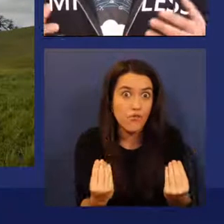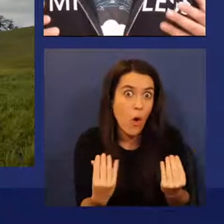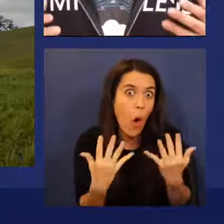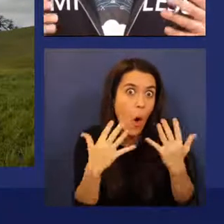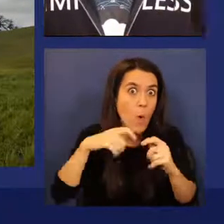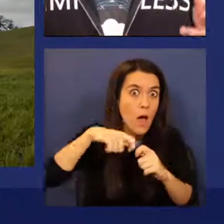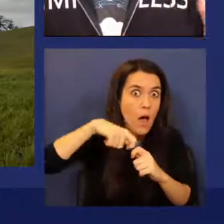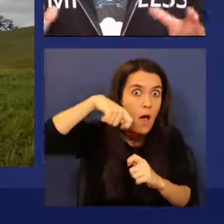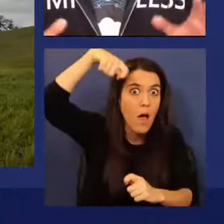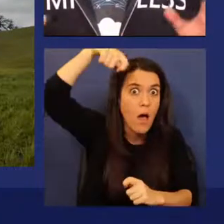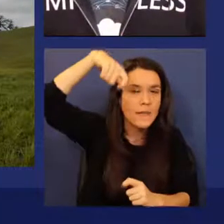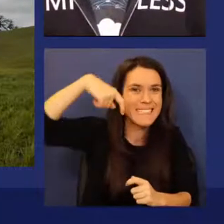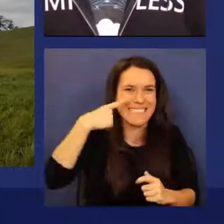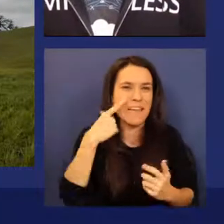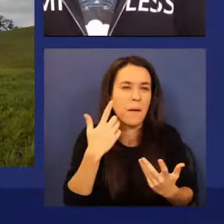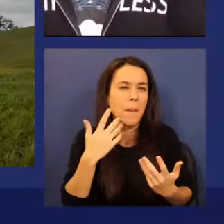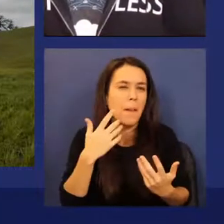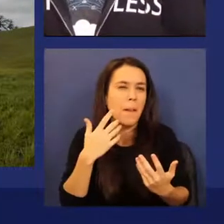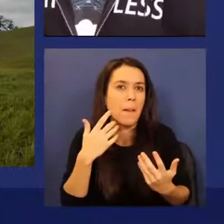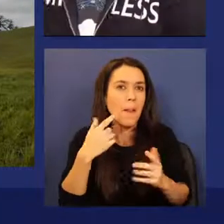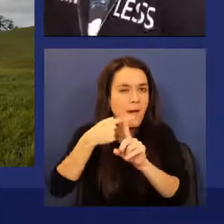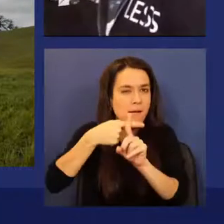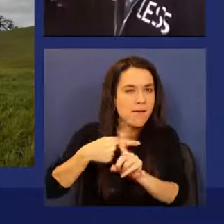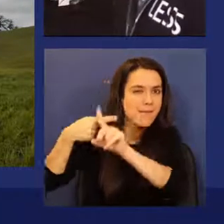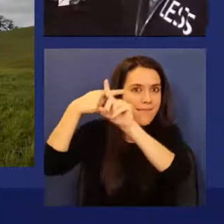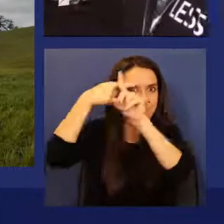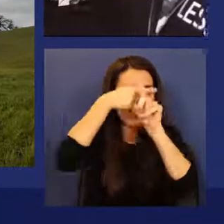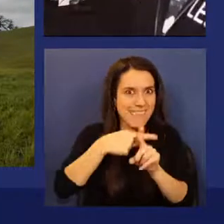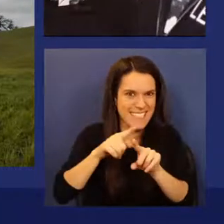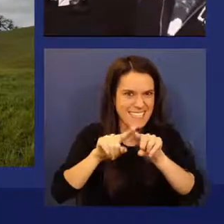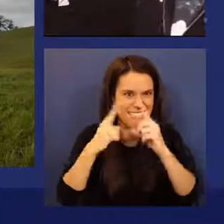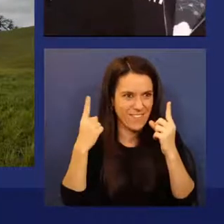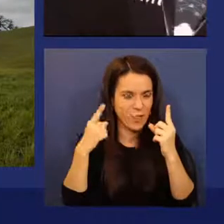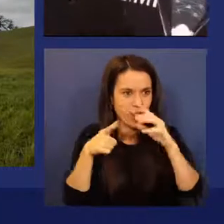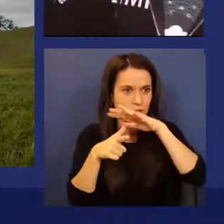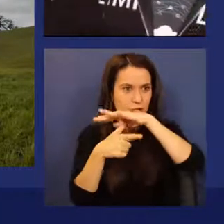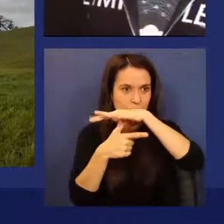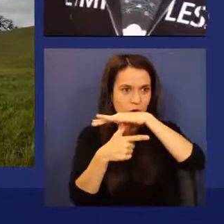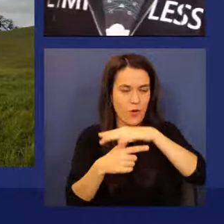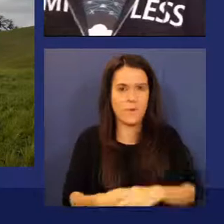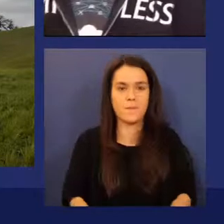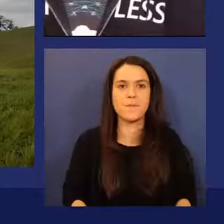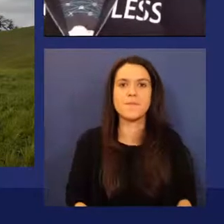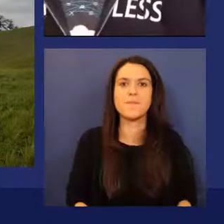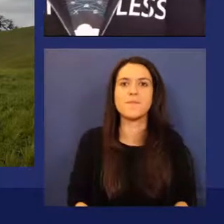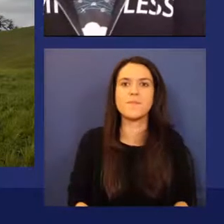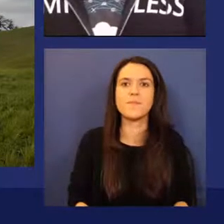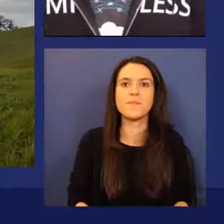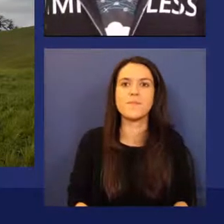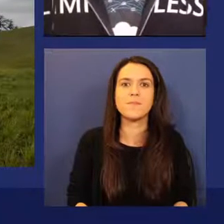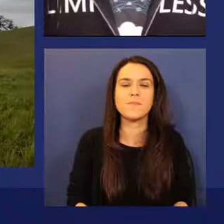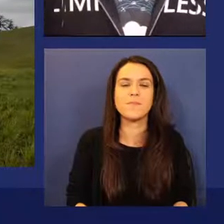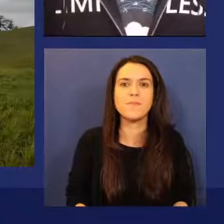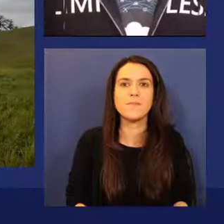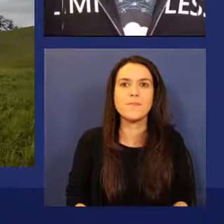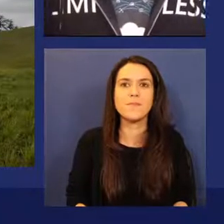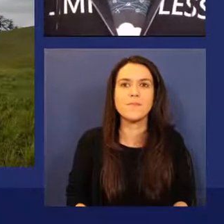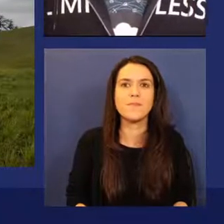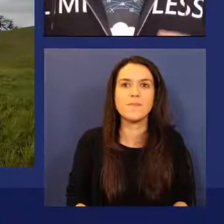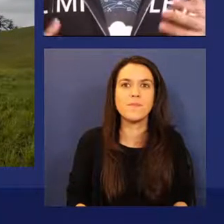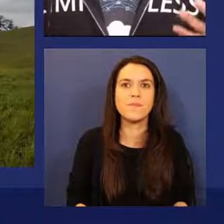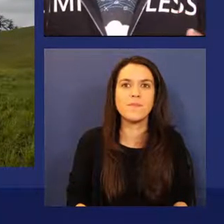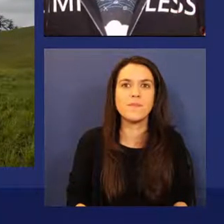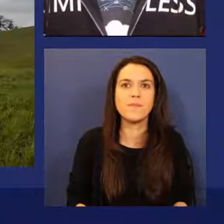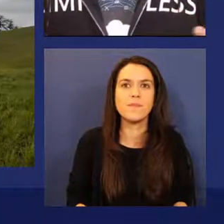know. And that's just from a drone perspective. You know, amidst the other toys that I have back here, I have a NVIDIA Jensen, which is a, you know,